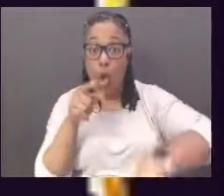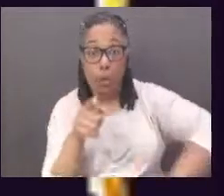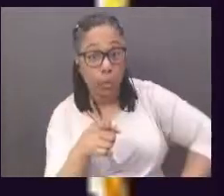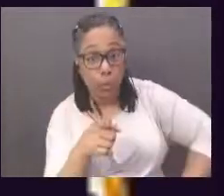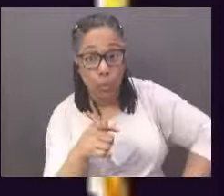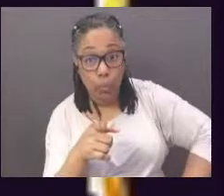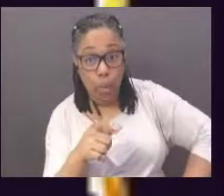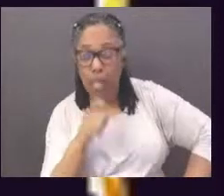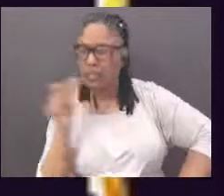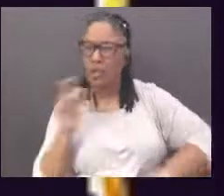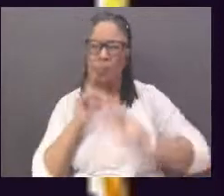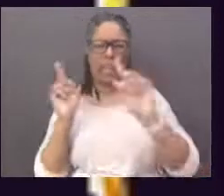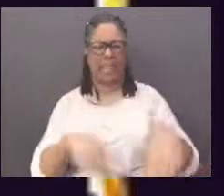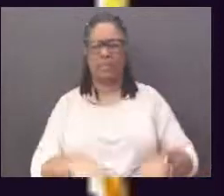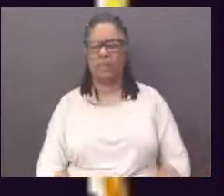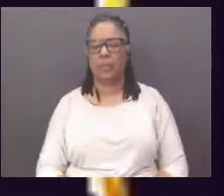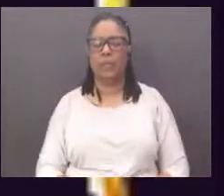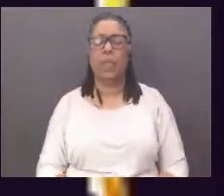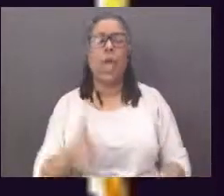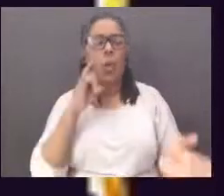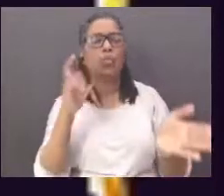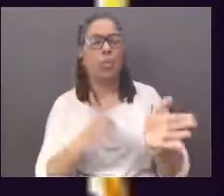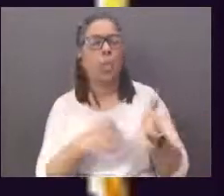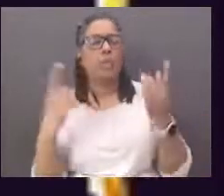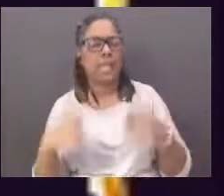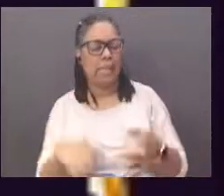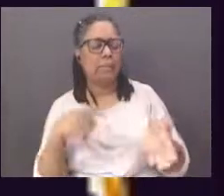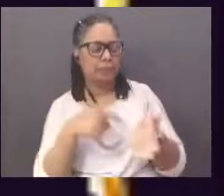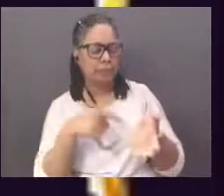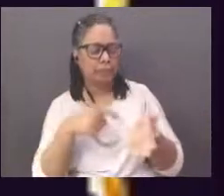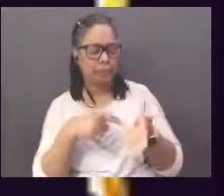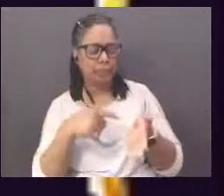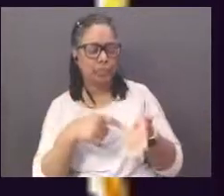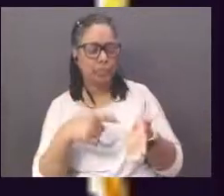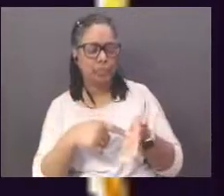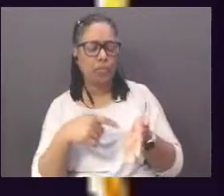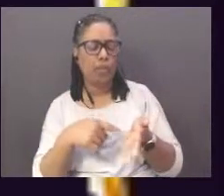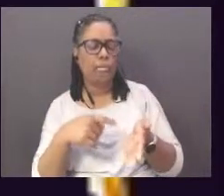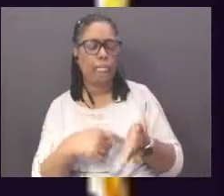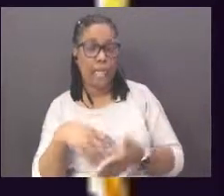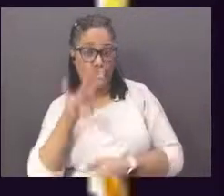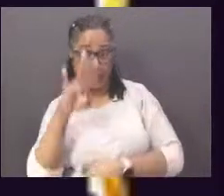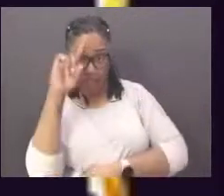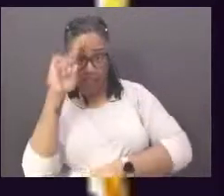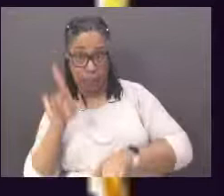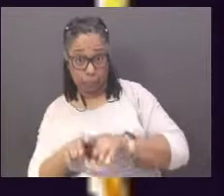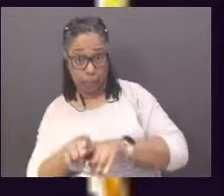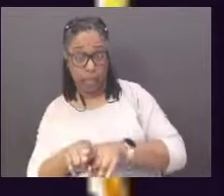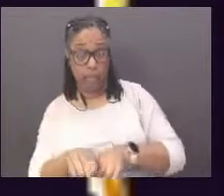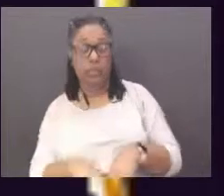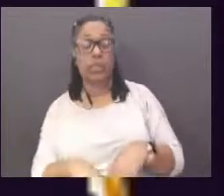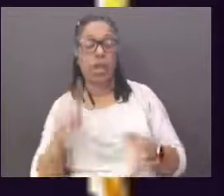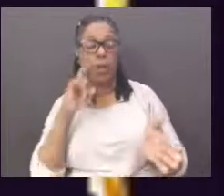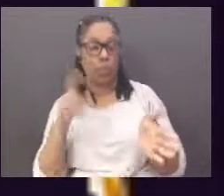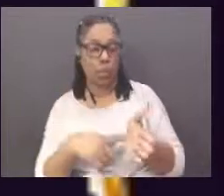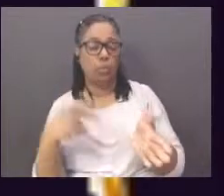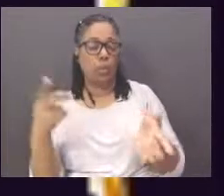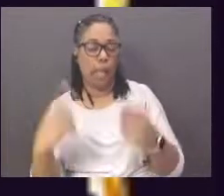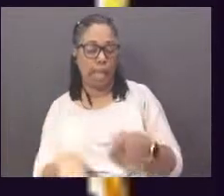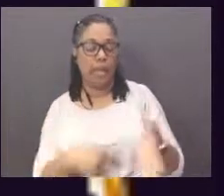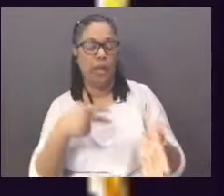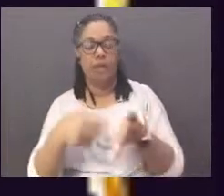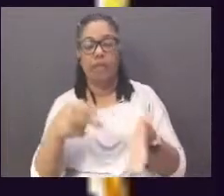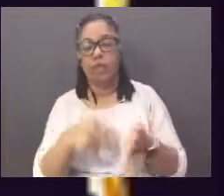answer. Notice what happened when they tried something they had no business dealing with. Verse 13